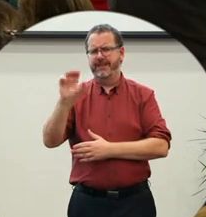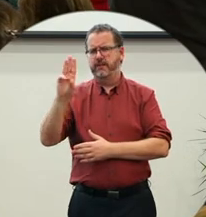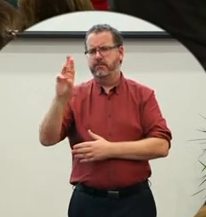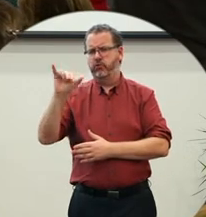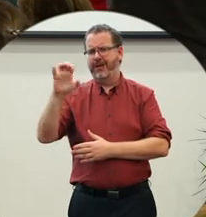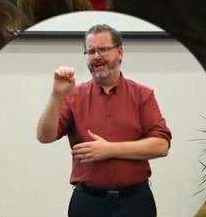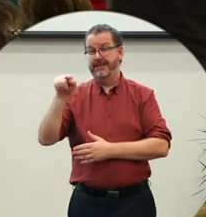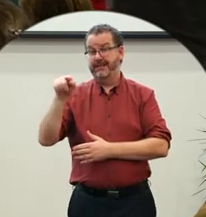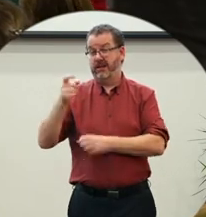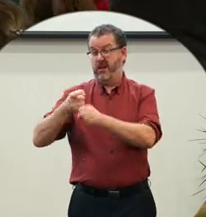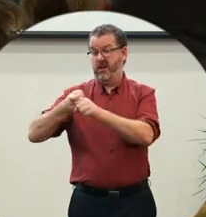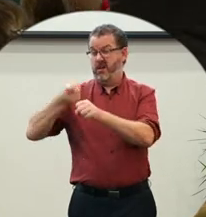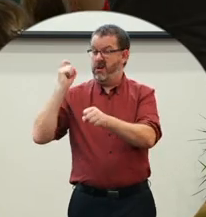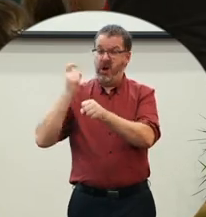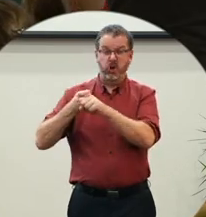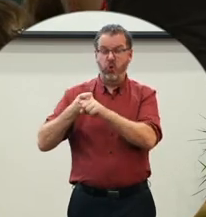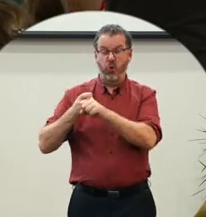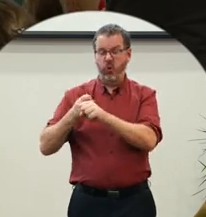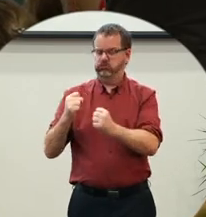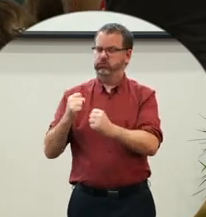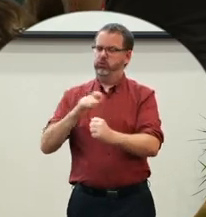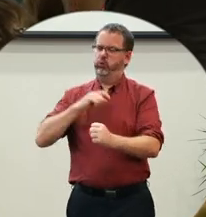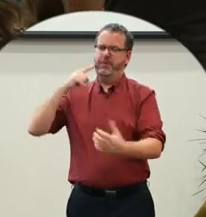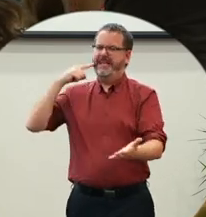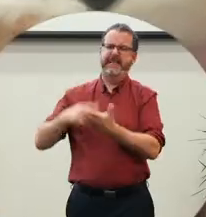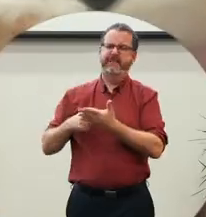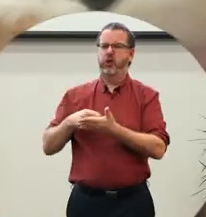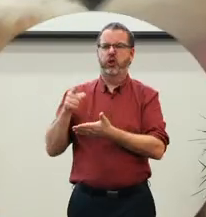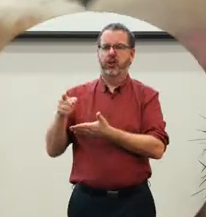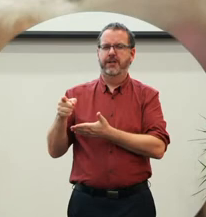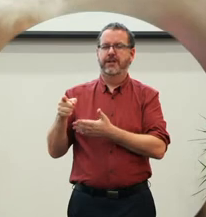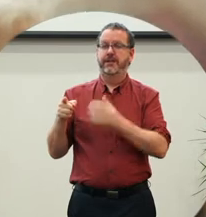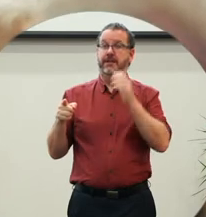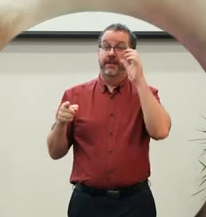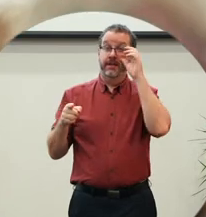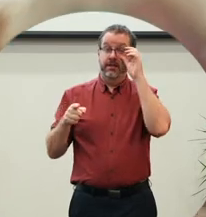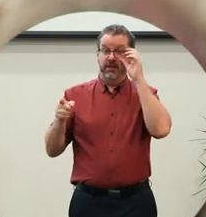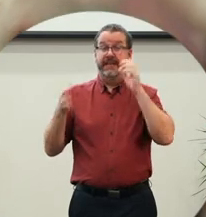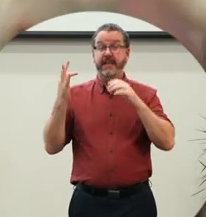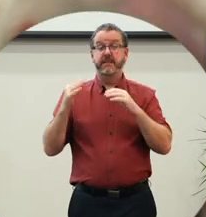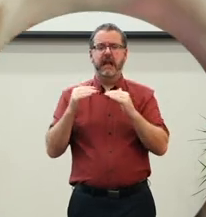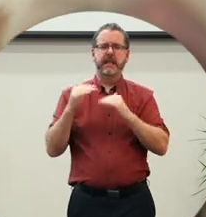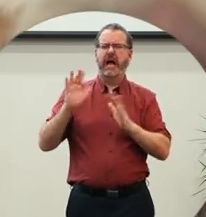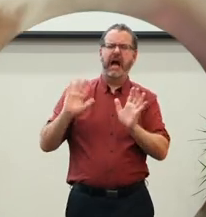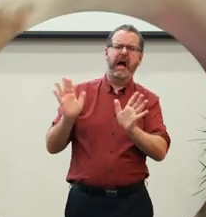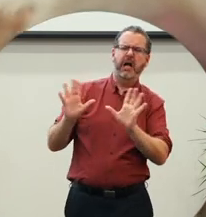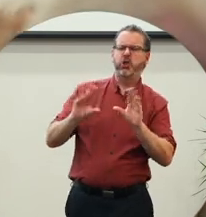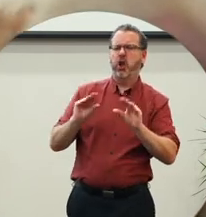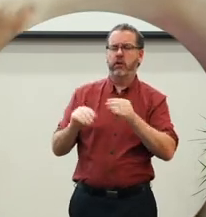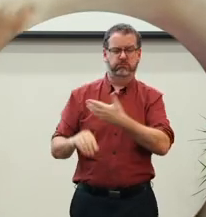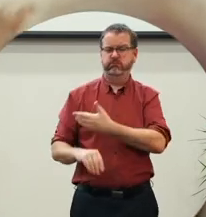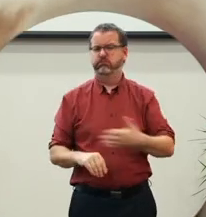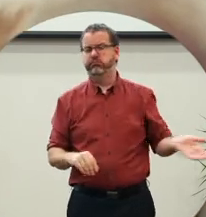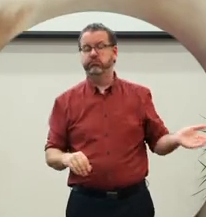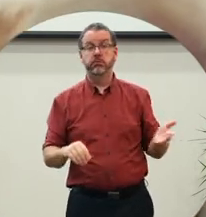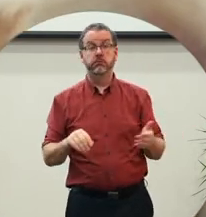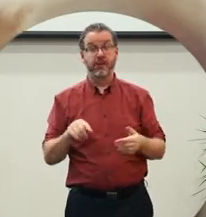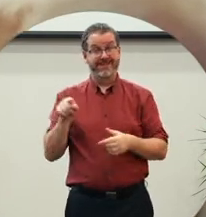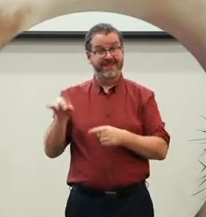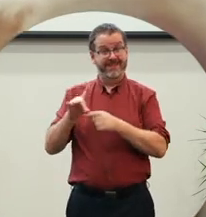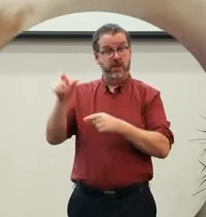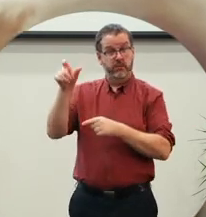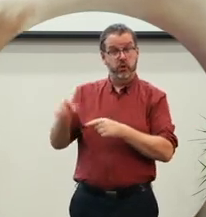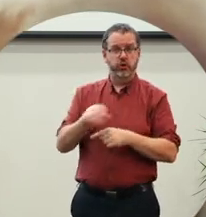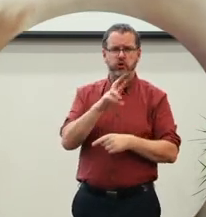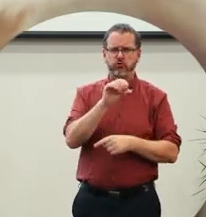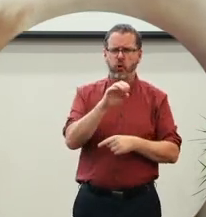she was a hardcore true believer and was quite critical of anyone who's anything less than that. How did Rose fit in with people like that, particularly